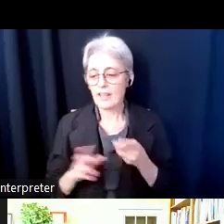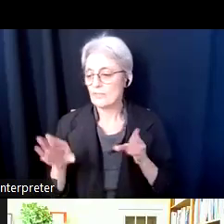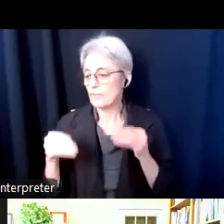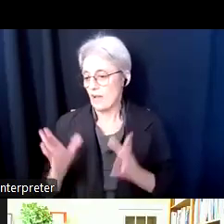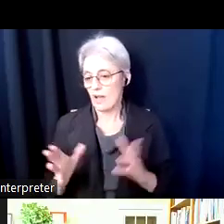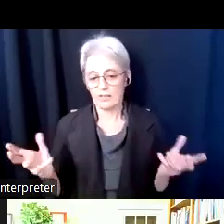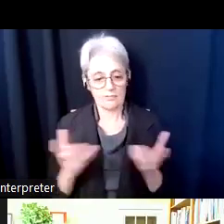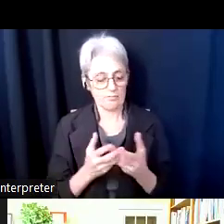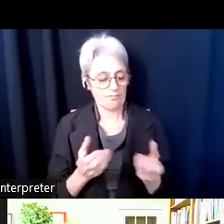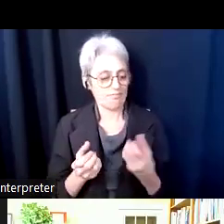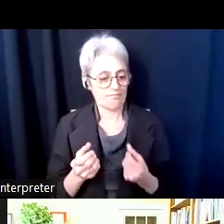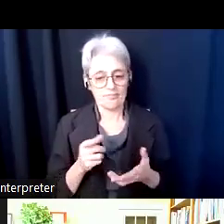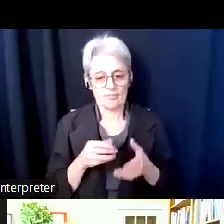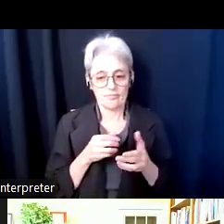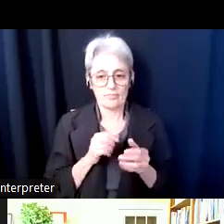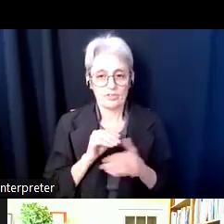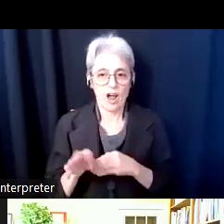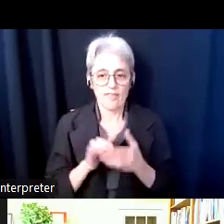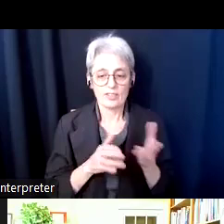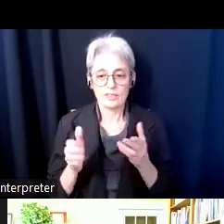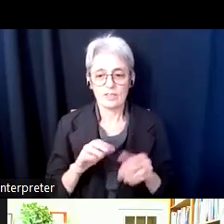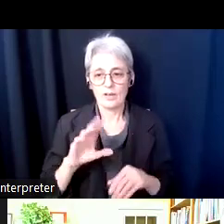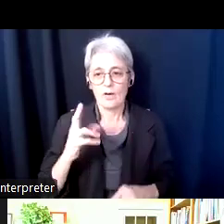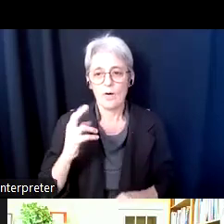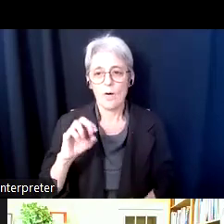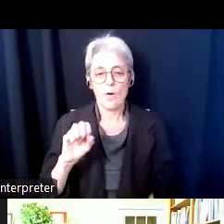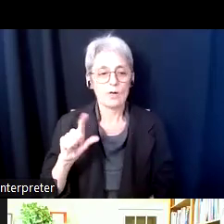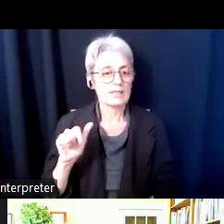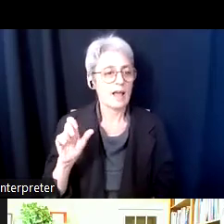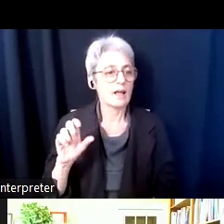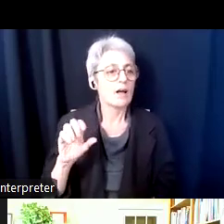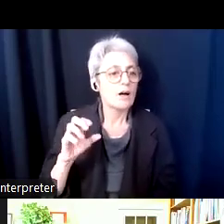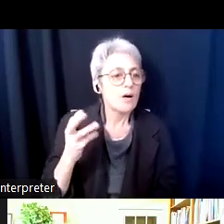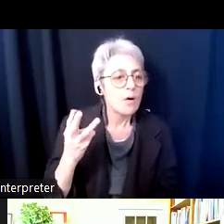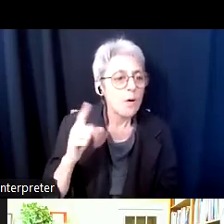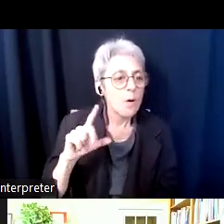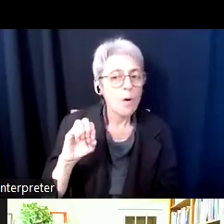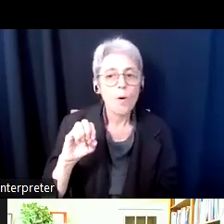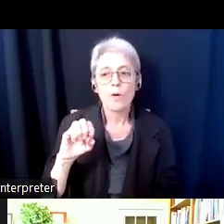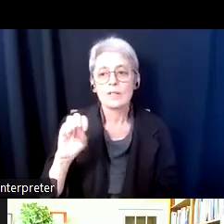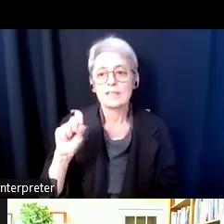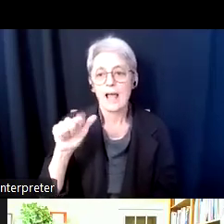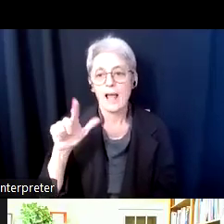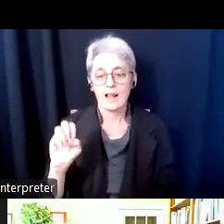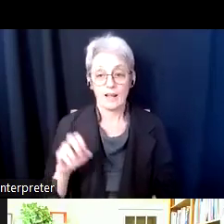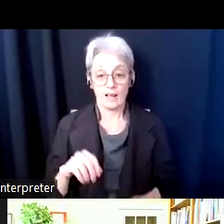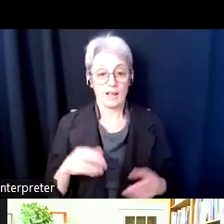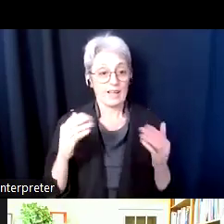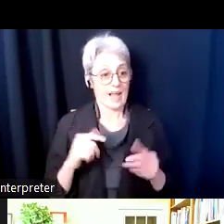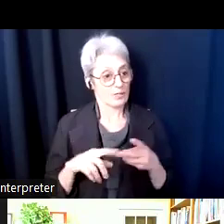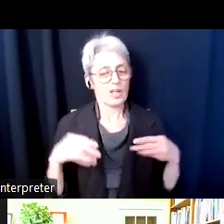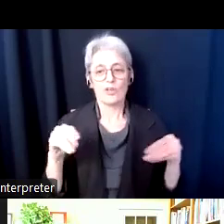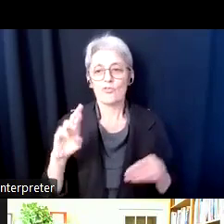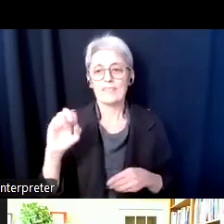a wholesale model. The self-direction model is really more of a retail model. The public funds go to